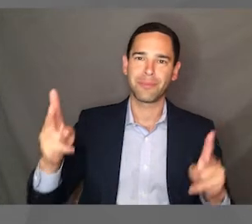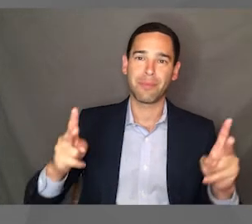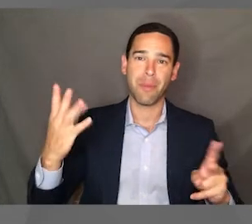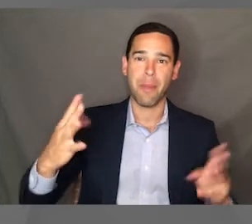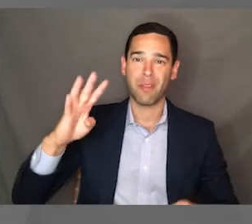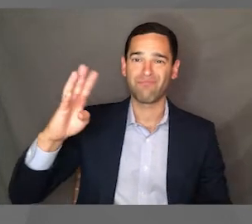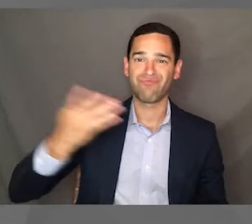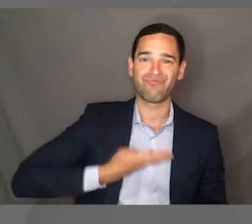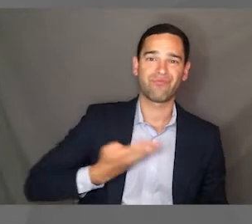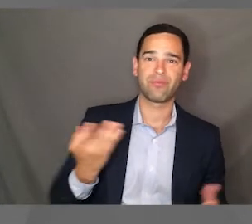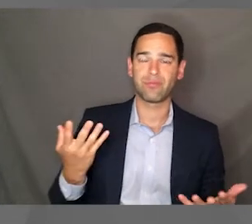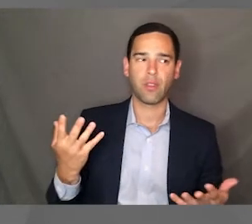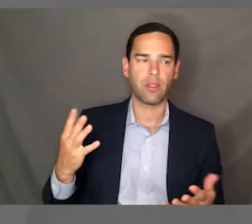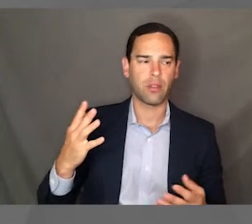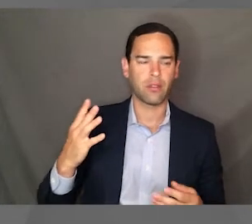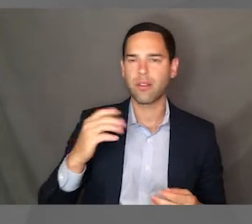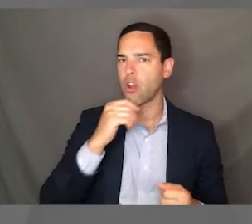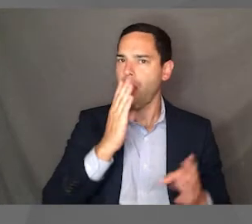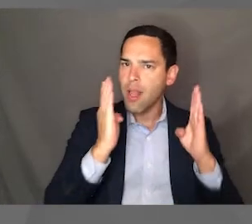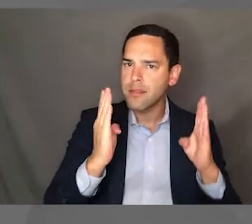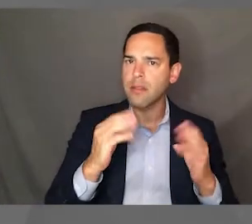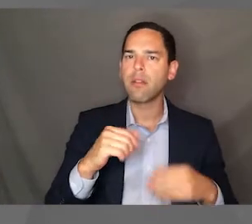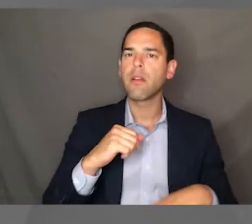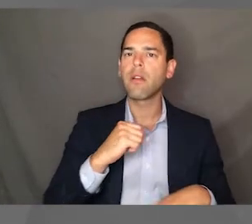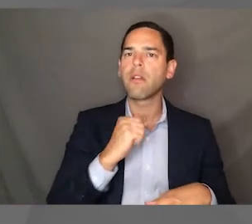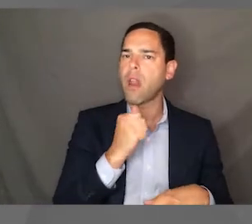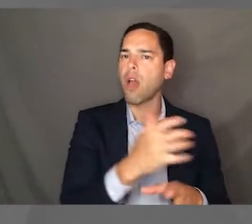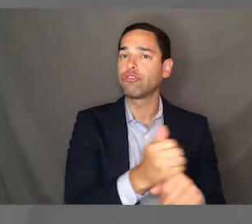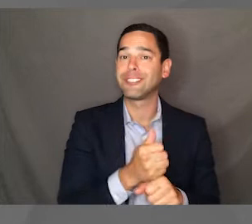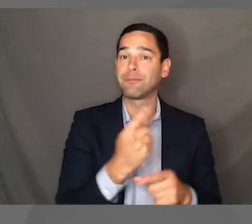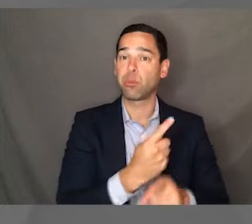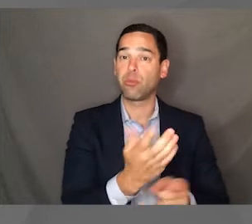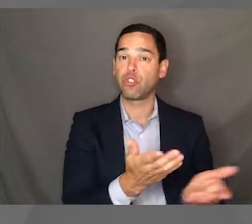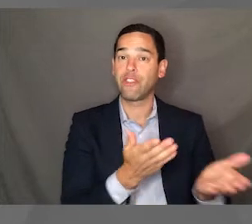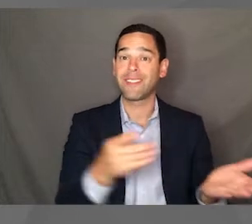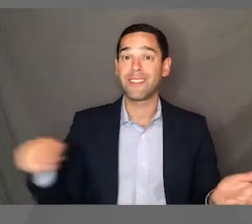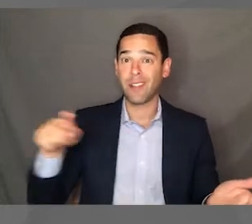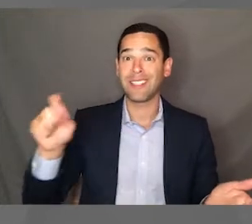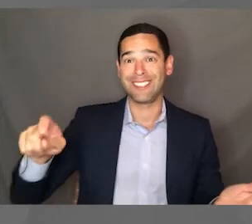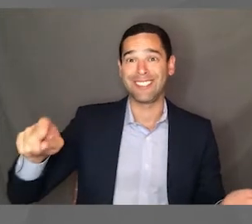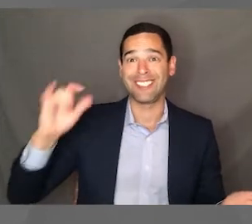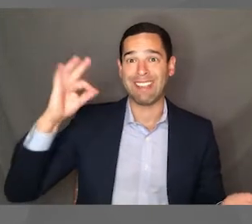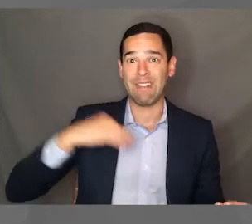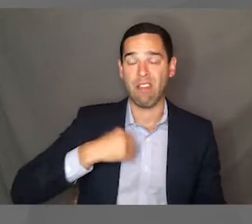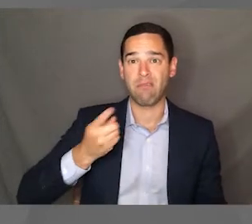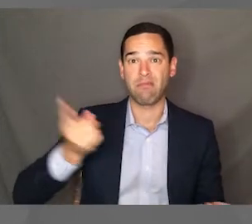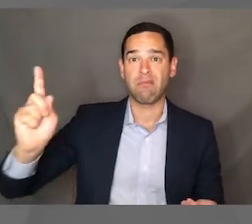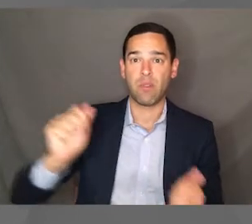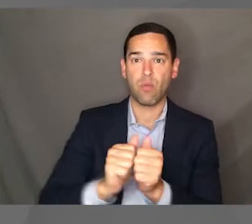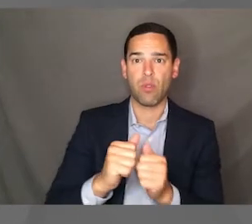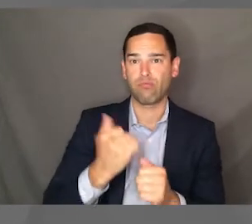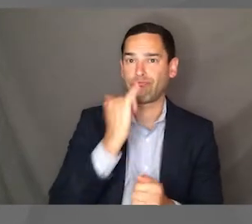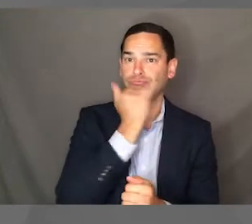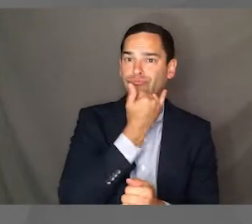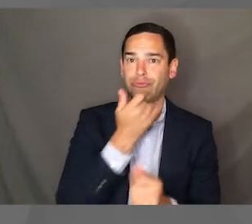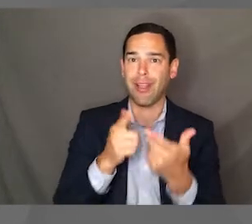and not listen to us or receive the appropriate services that they need in terms of